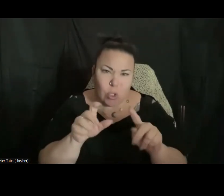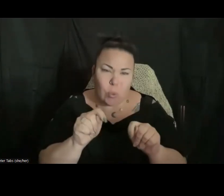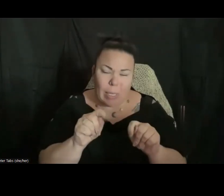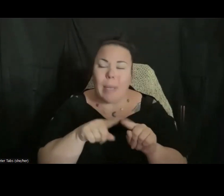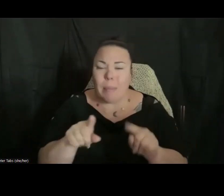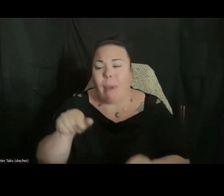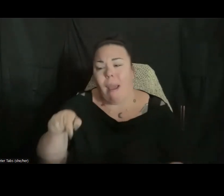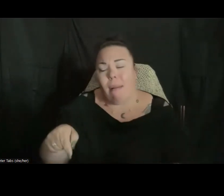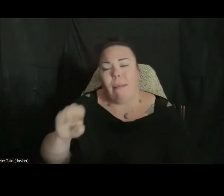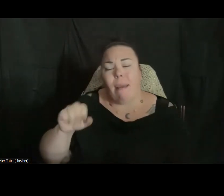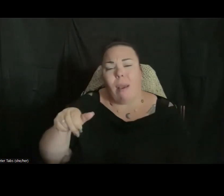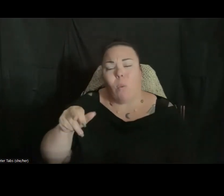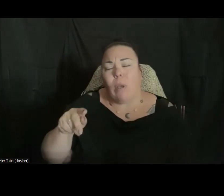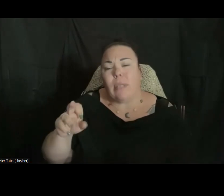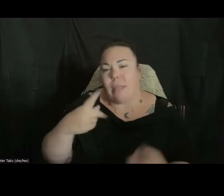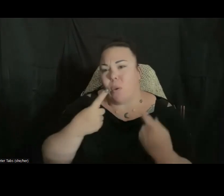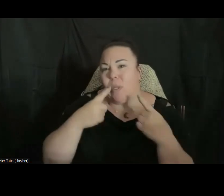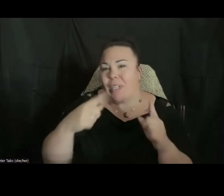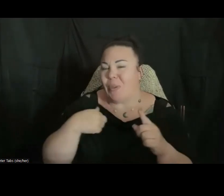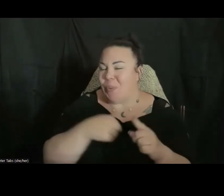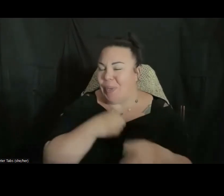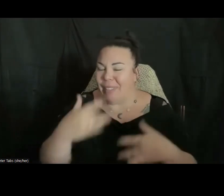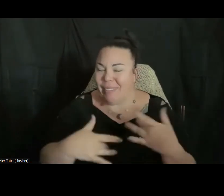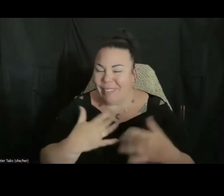to work out really well, and we're very excited about that.